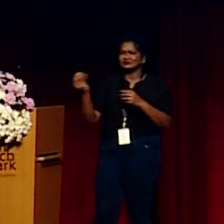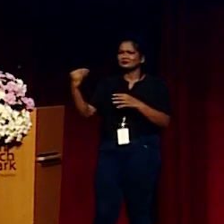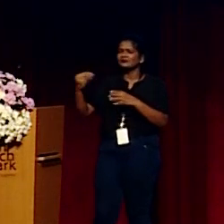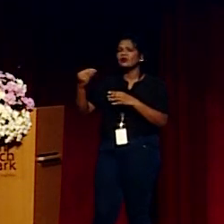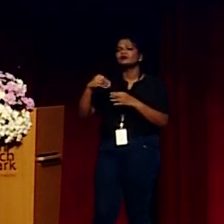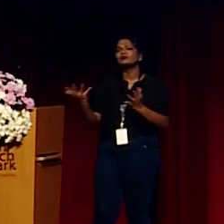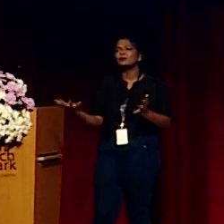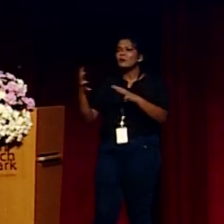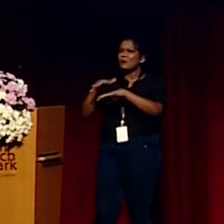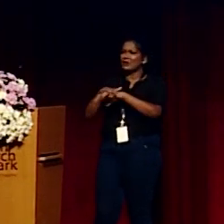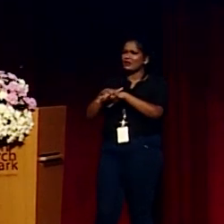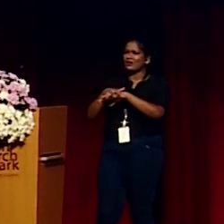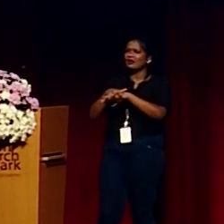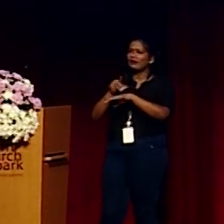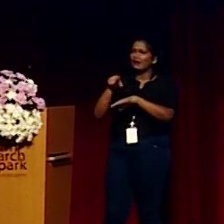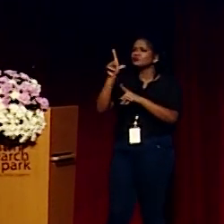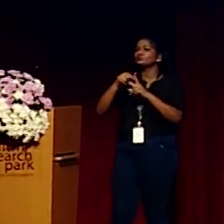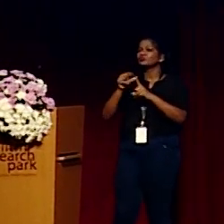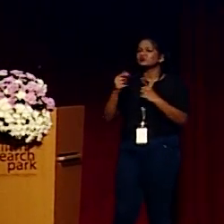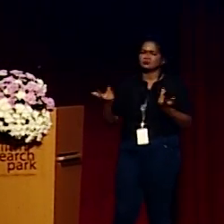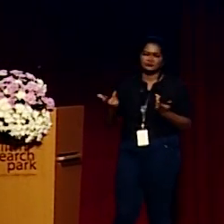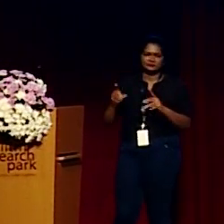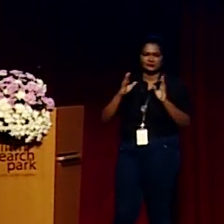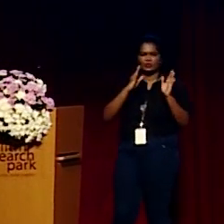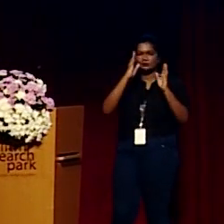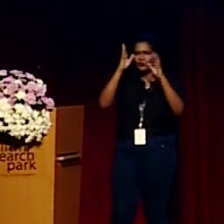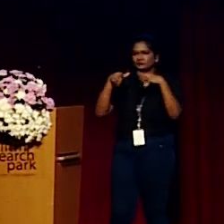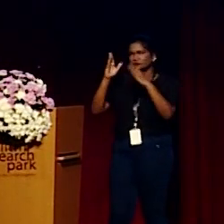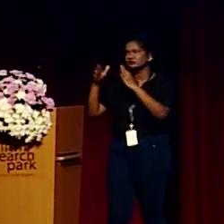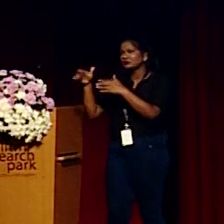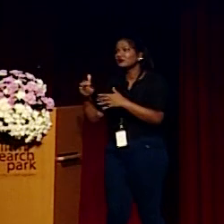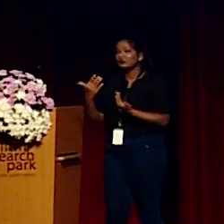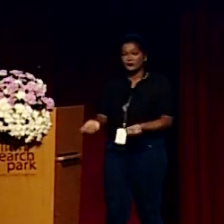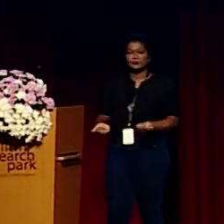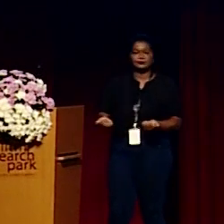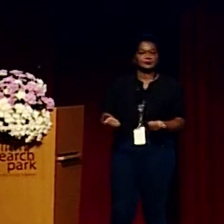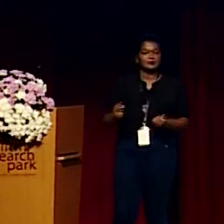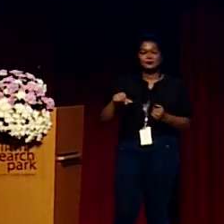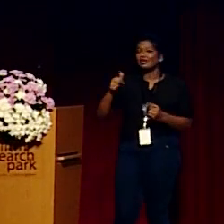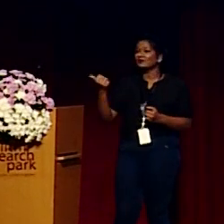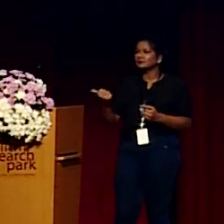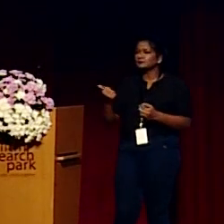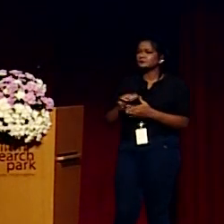put together all these rules, and all you have to do is follow these rules and implement those. Now, there's plenty of other